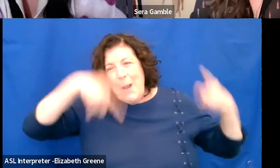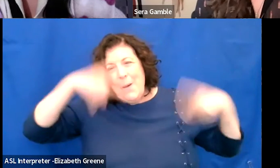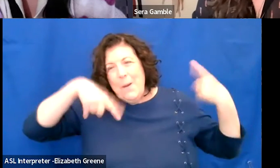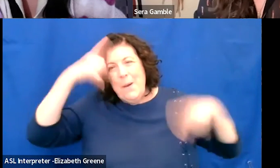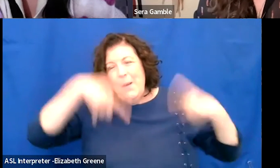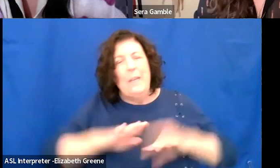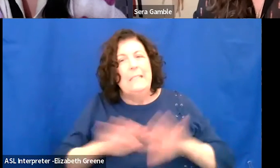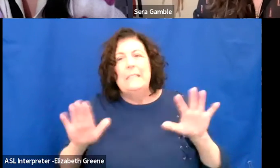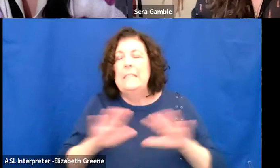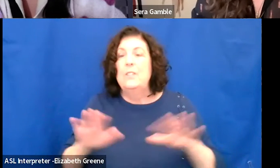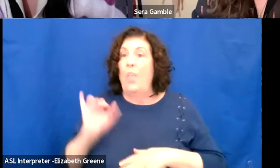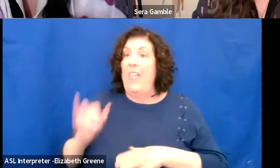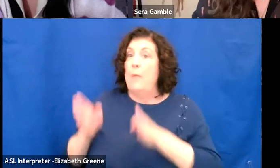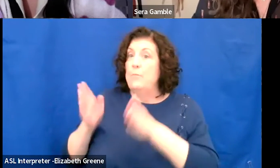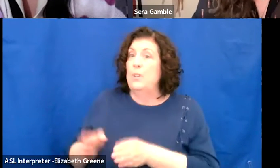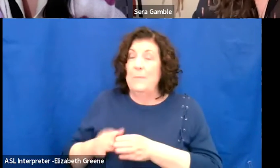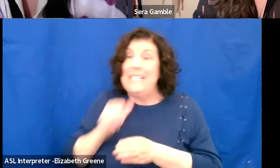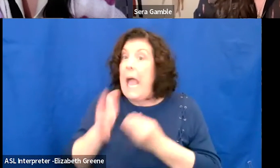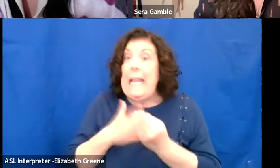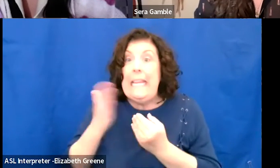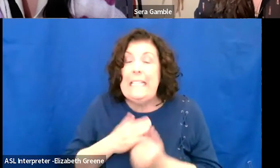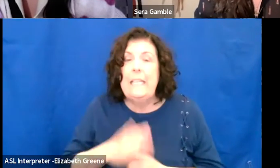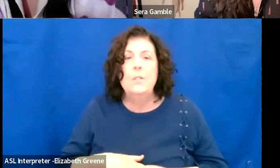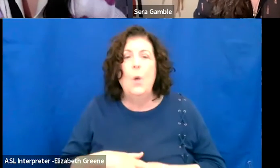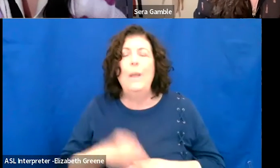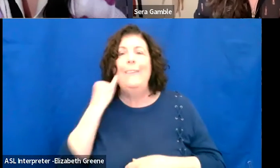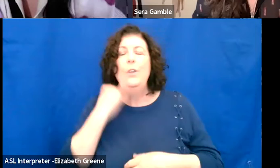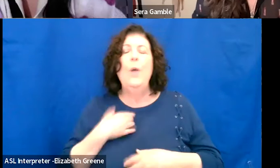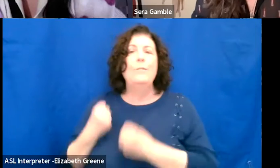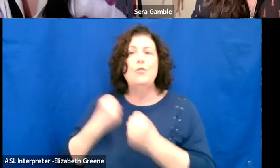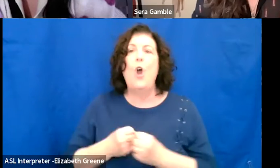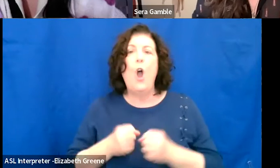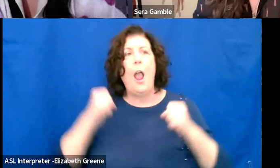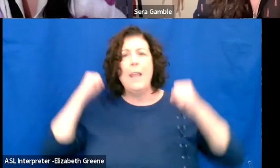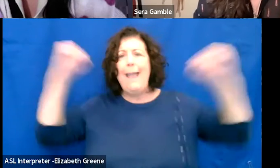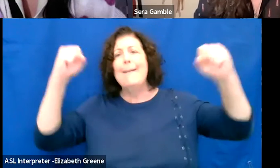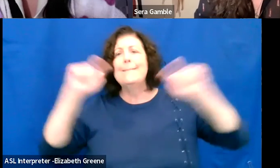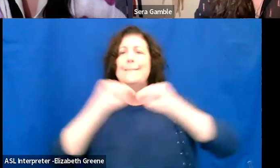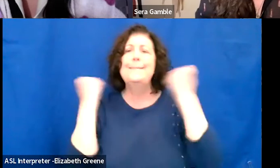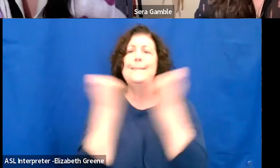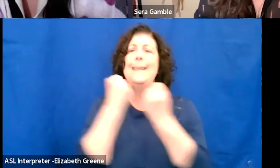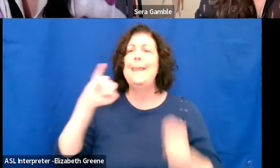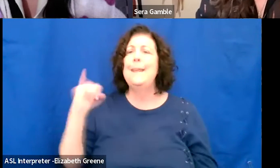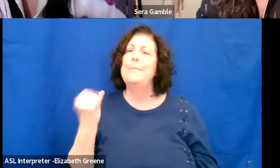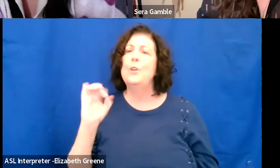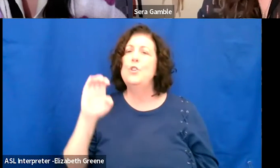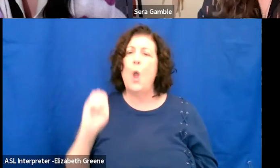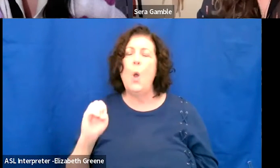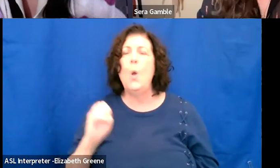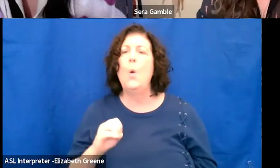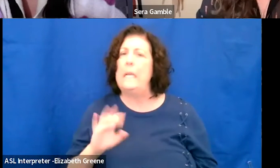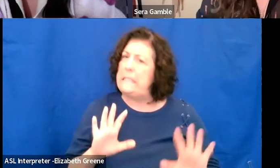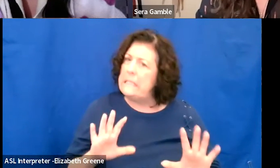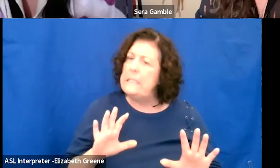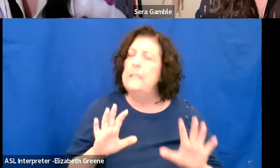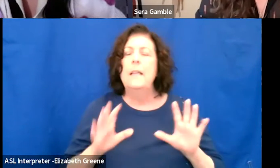very not Team Joe or extremely Team Joe, or have, you know, deeper, more serious issues that